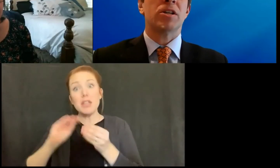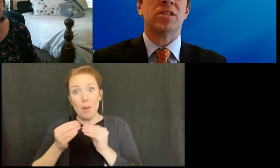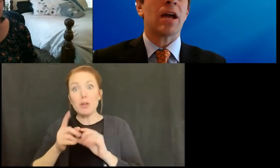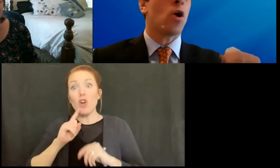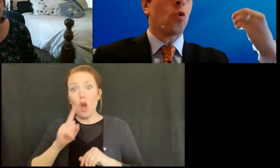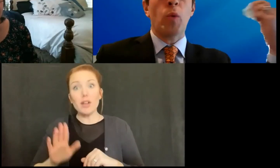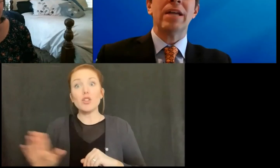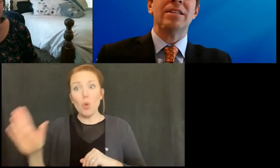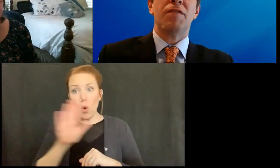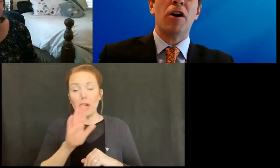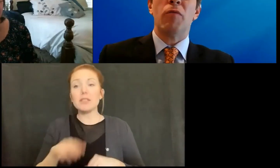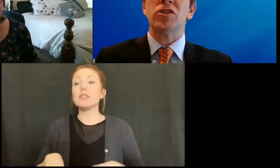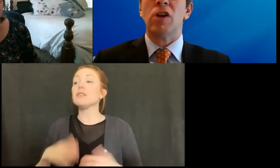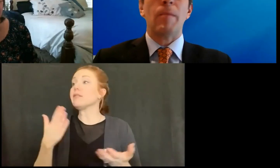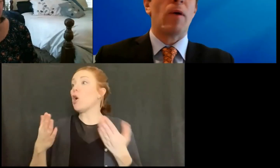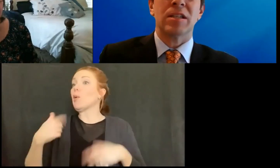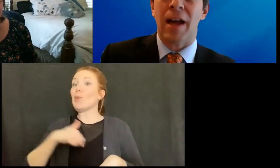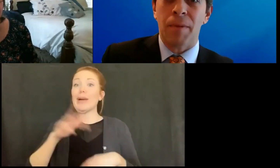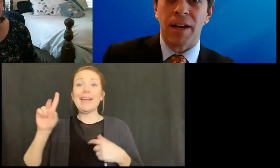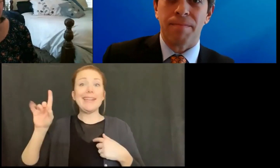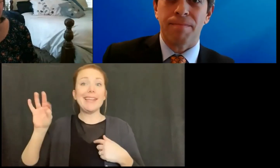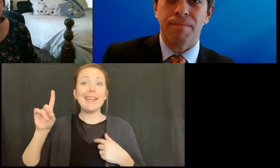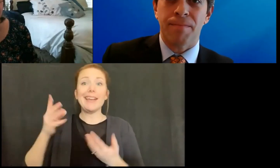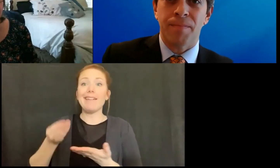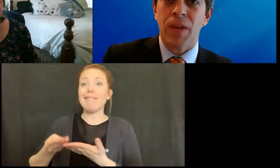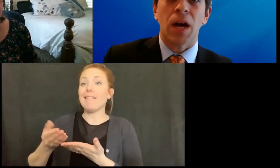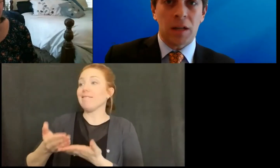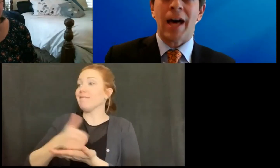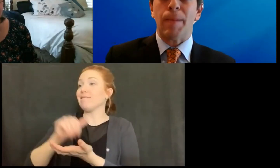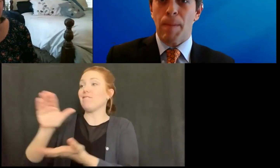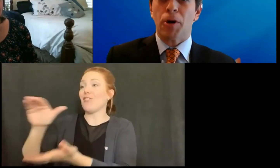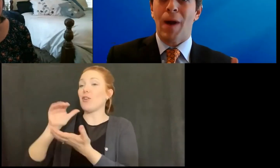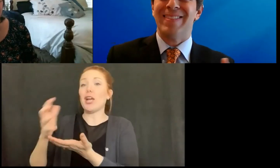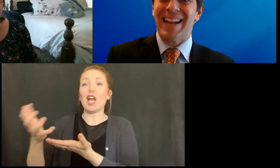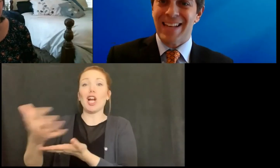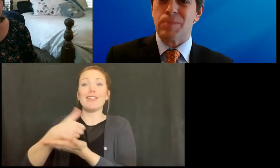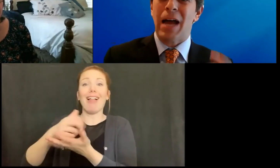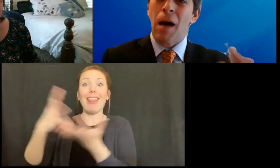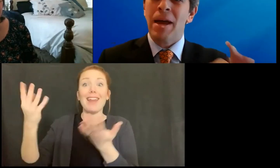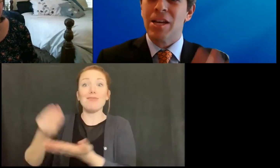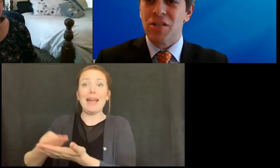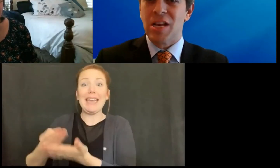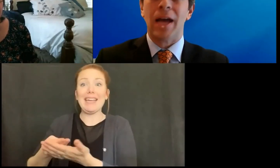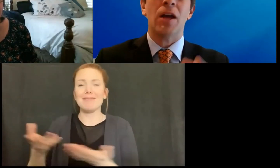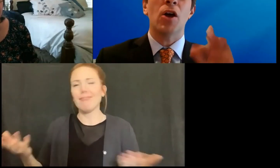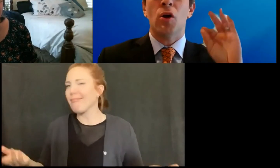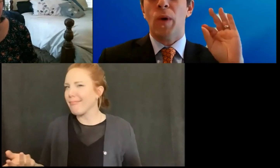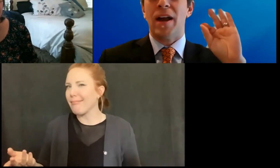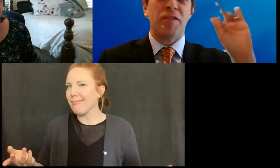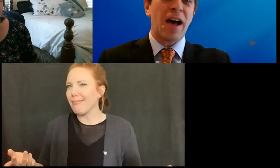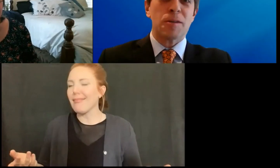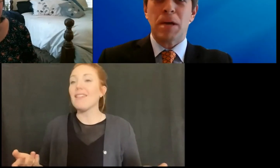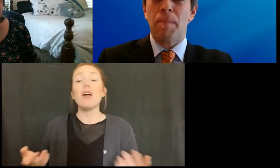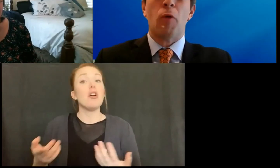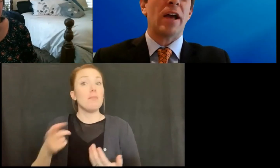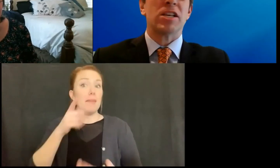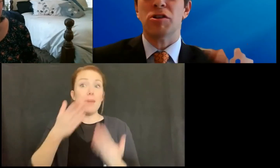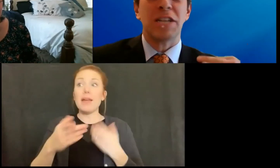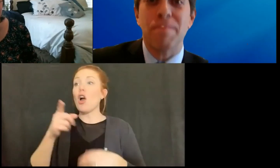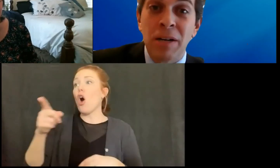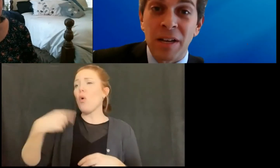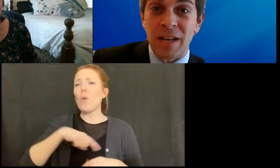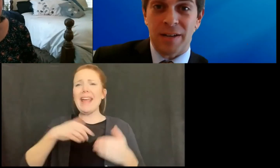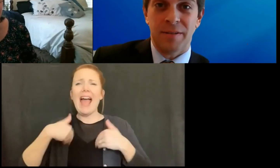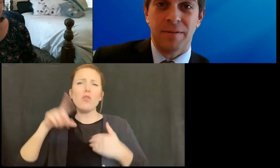many people could say, we did a fundraiser and we raised a lot of money? A lot of people could write that sentence, but how many could say, we had 1,000 people and